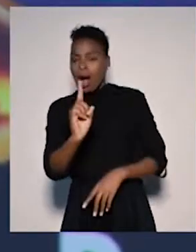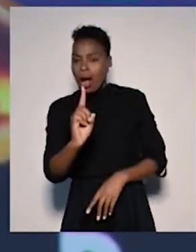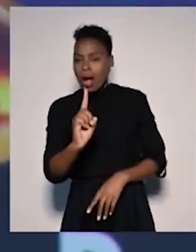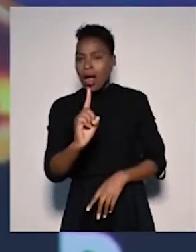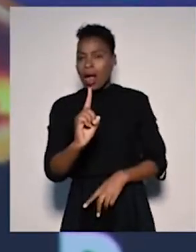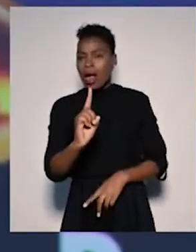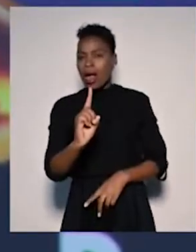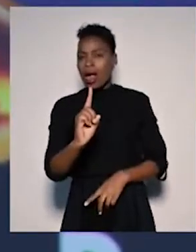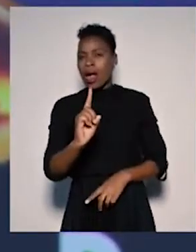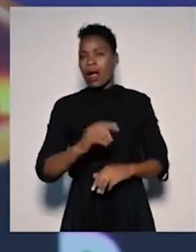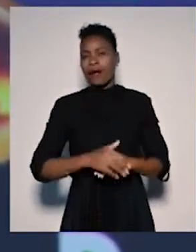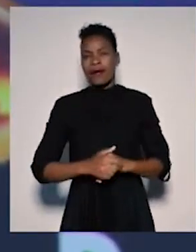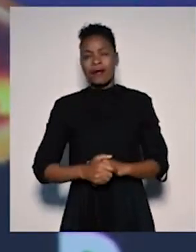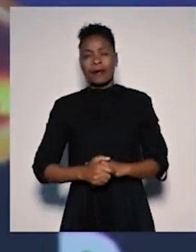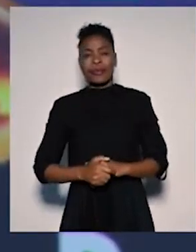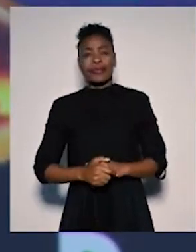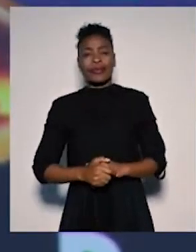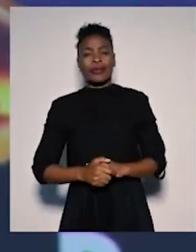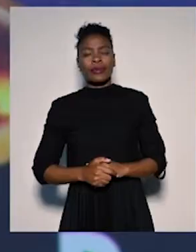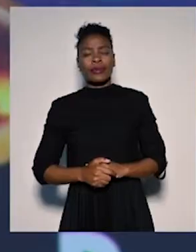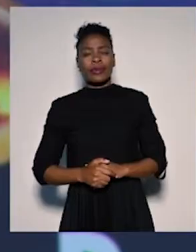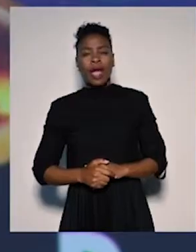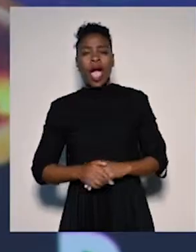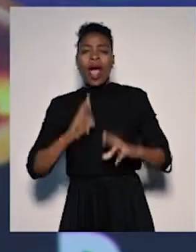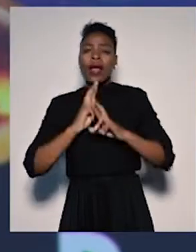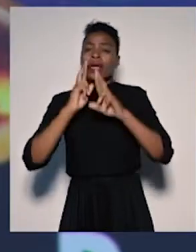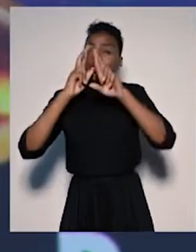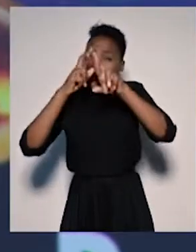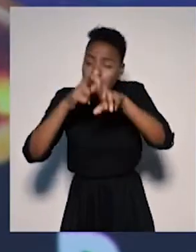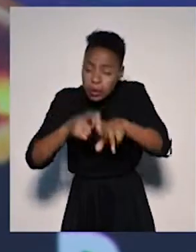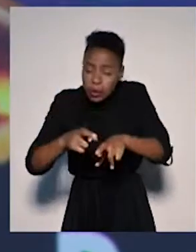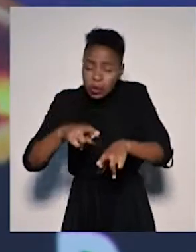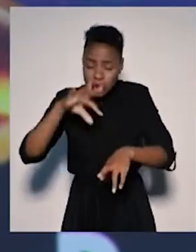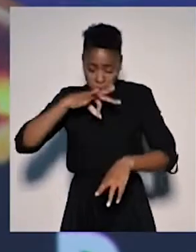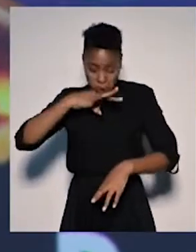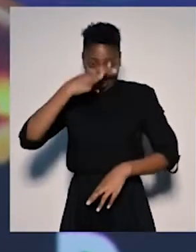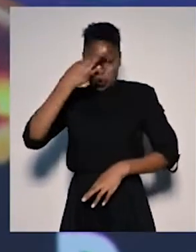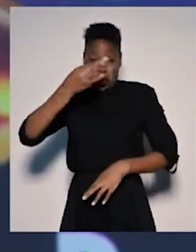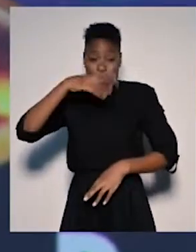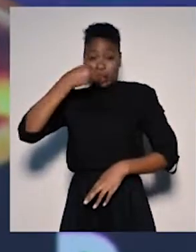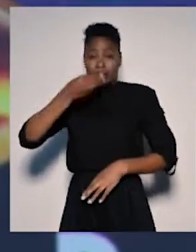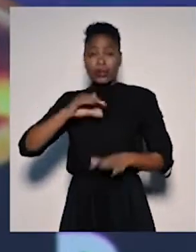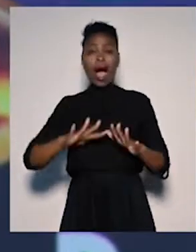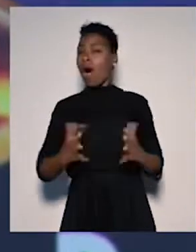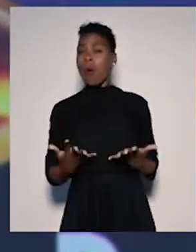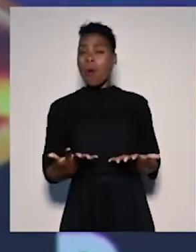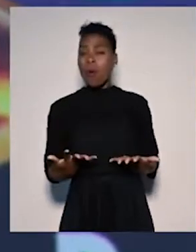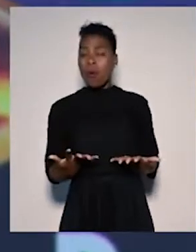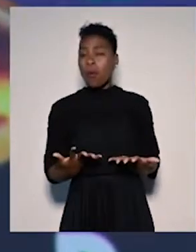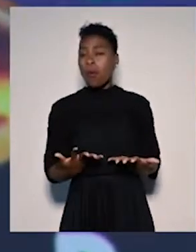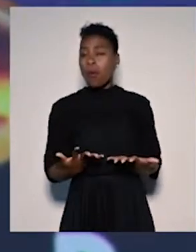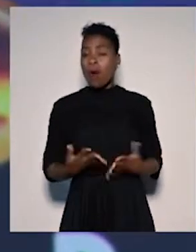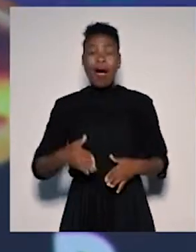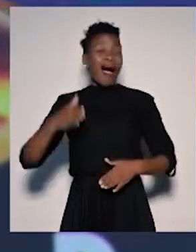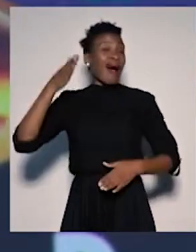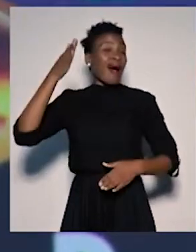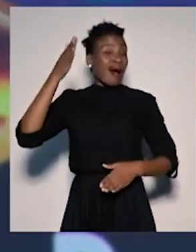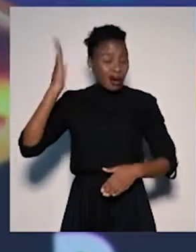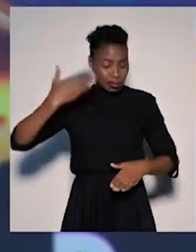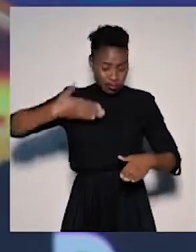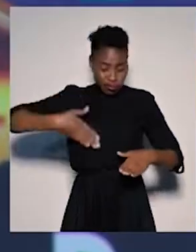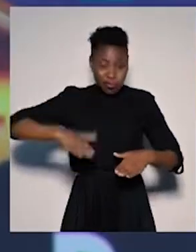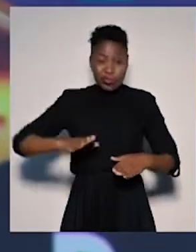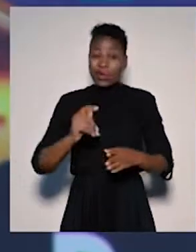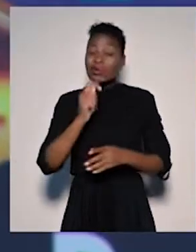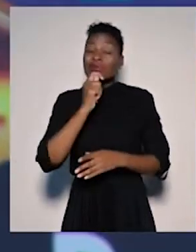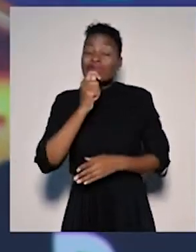is that how can we respond to the promptings of the Holy Spirit when God wants to use us in line